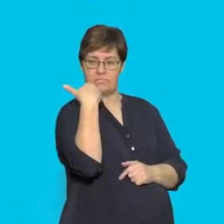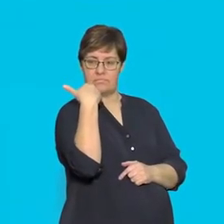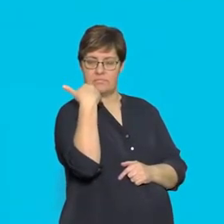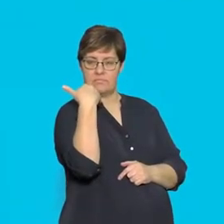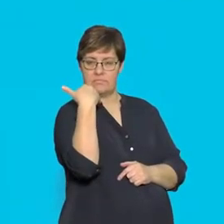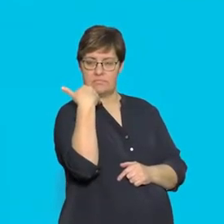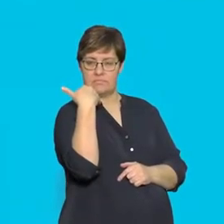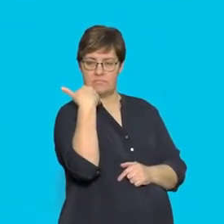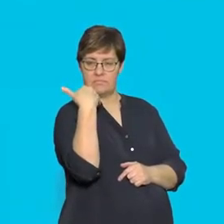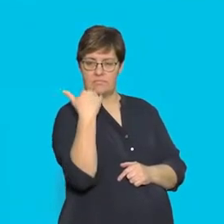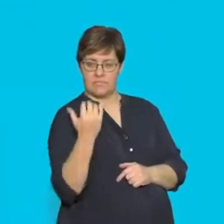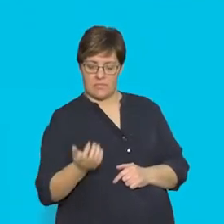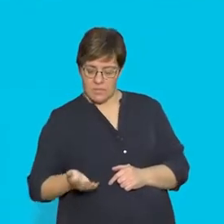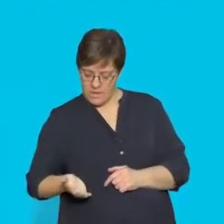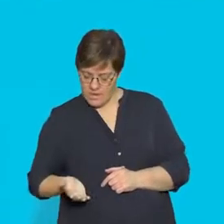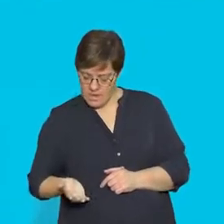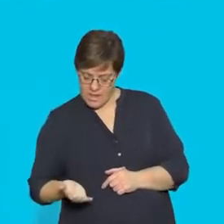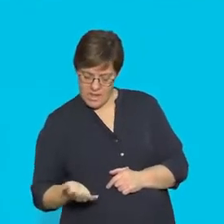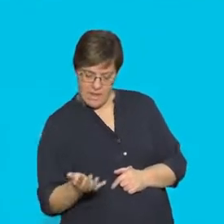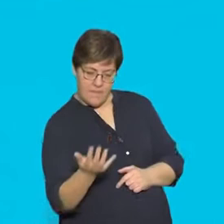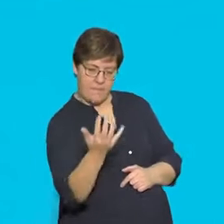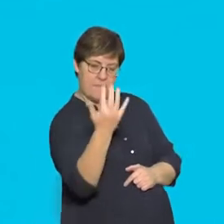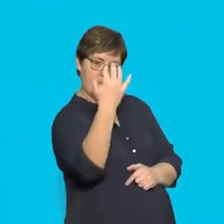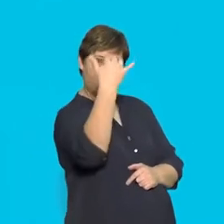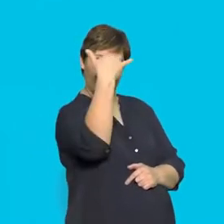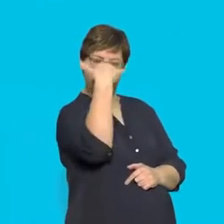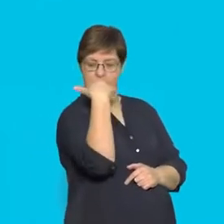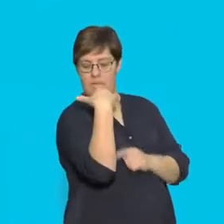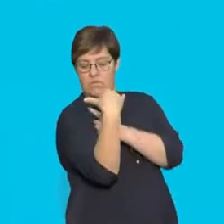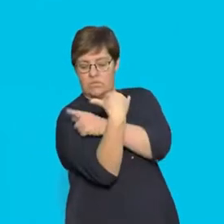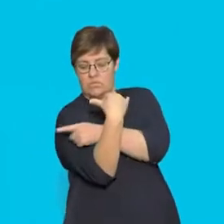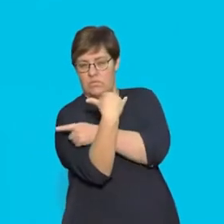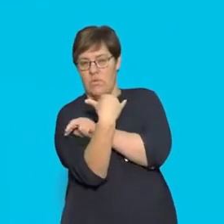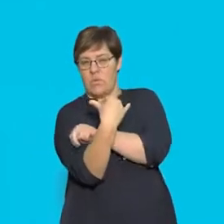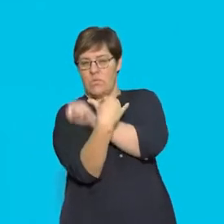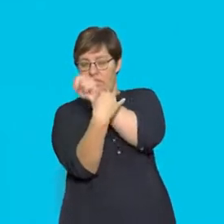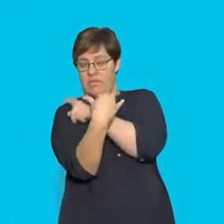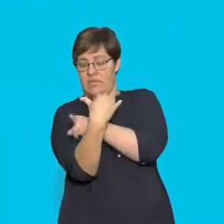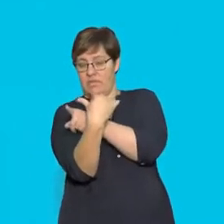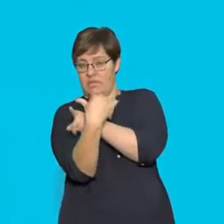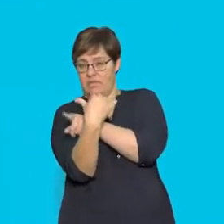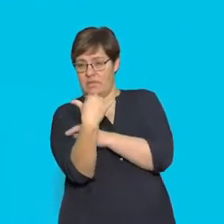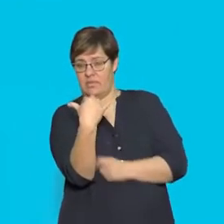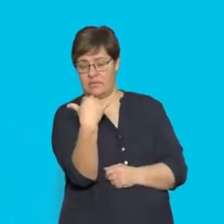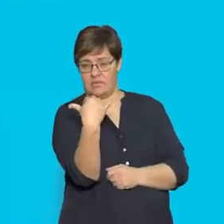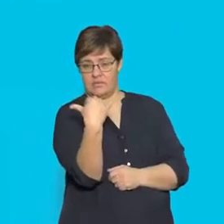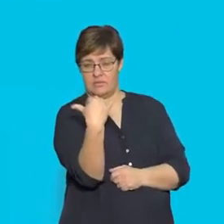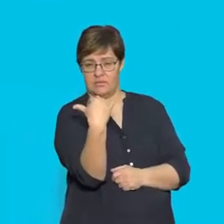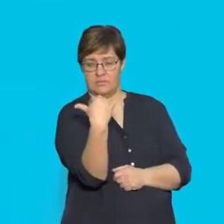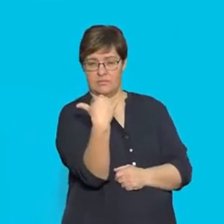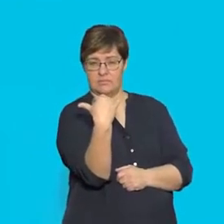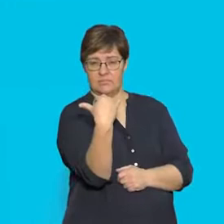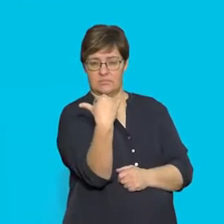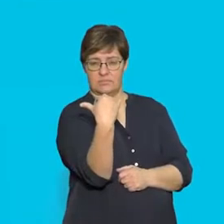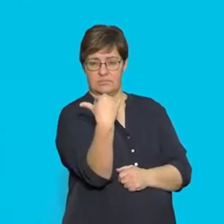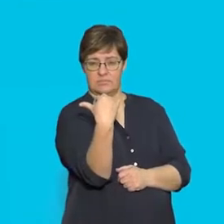the current is going up over there, it's going up at the back, and it's coming round on this side, over